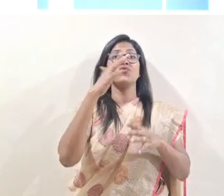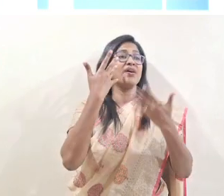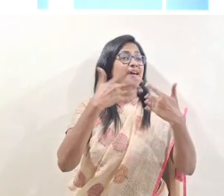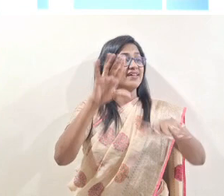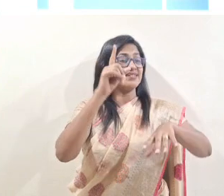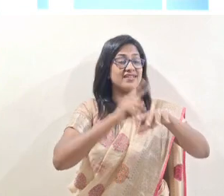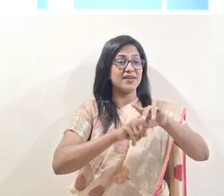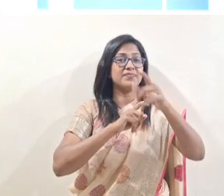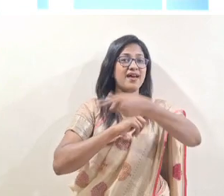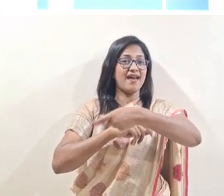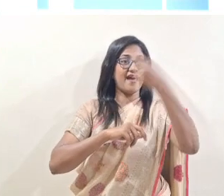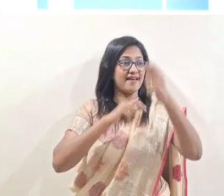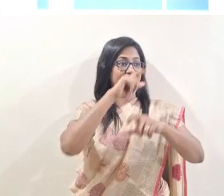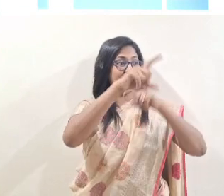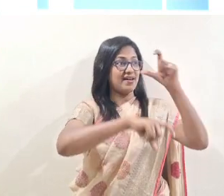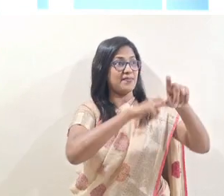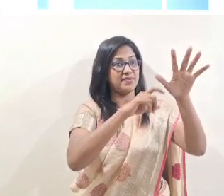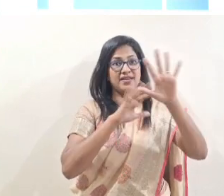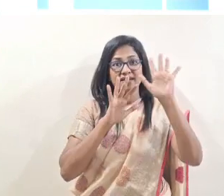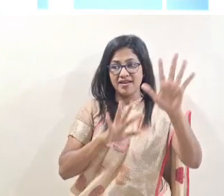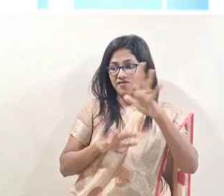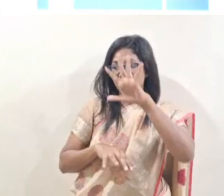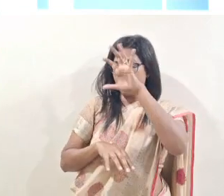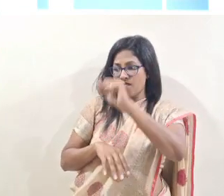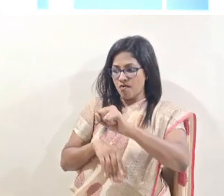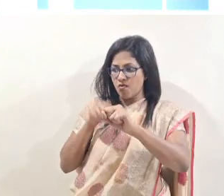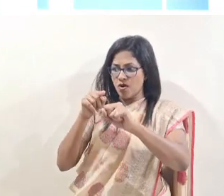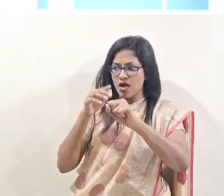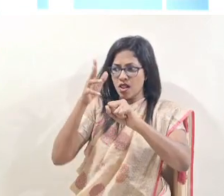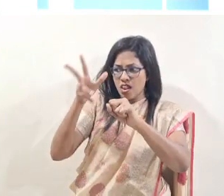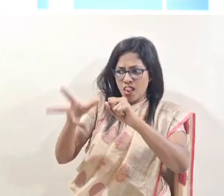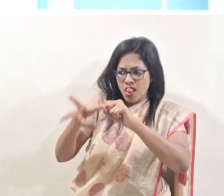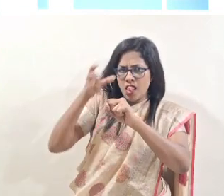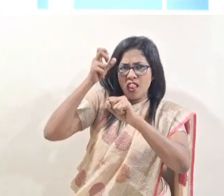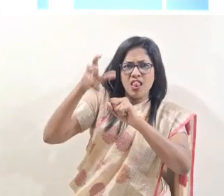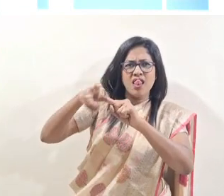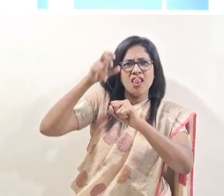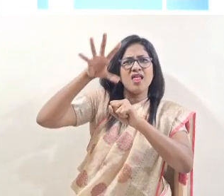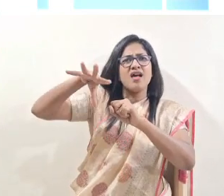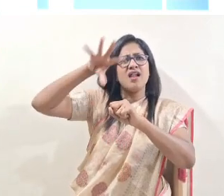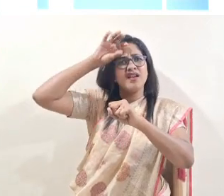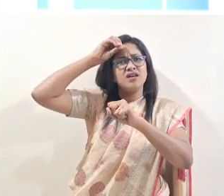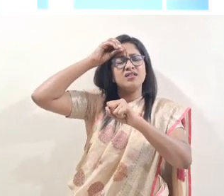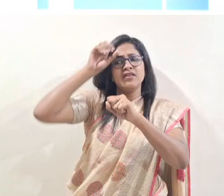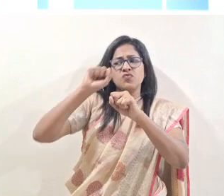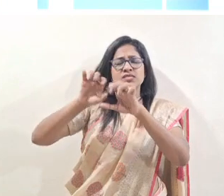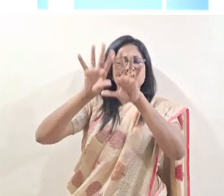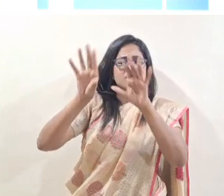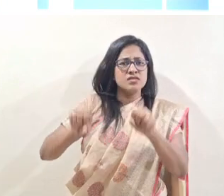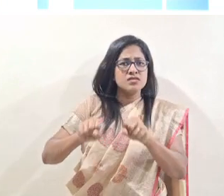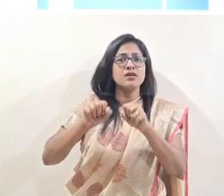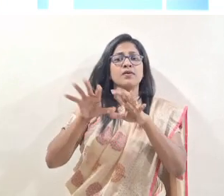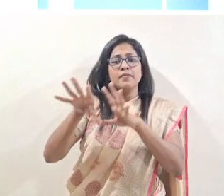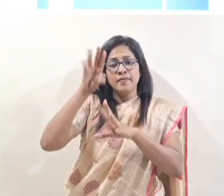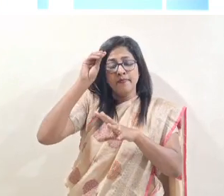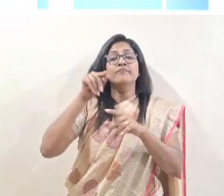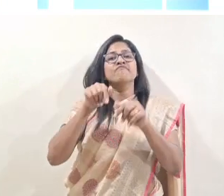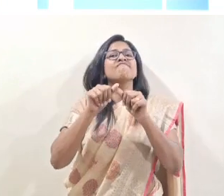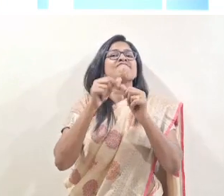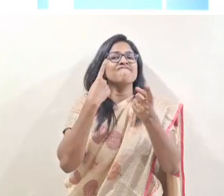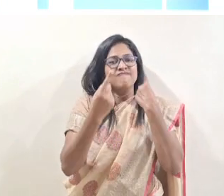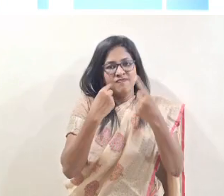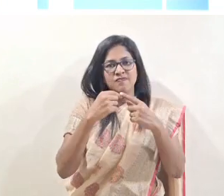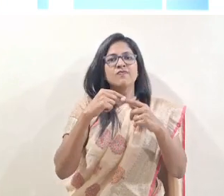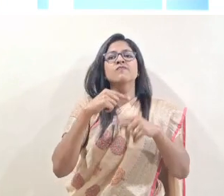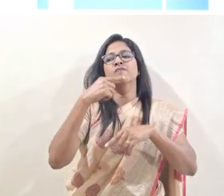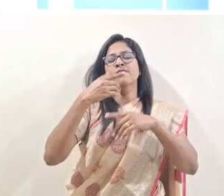are phishing and learning about your system. So and a regular auditing has to be required, and a regular